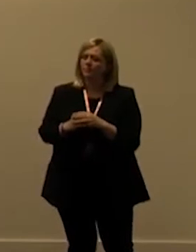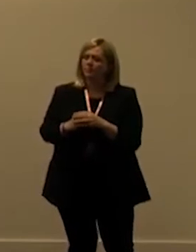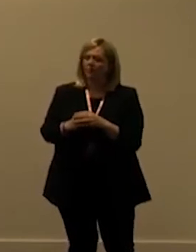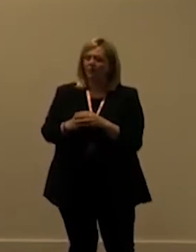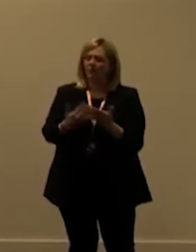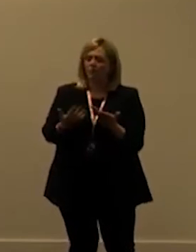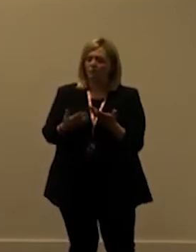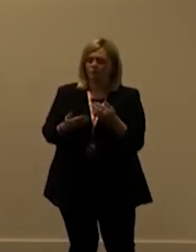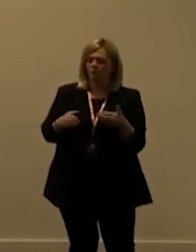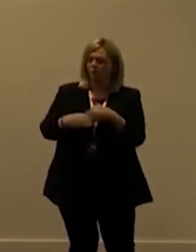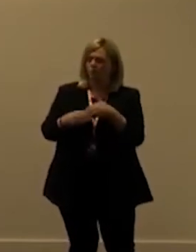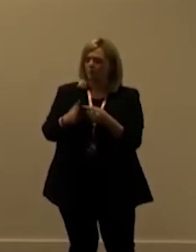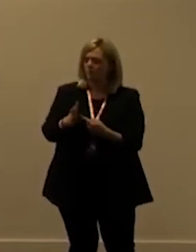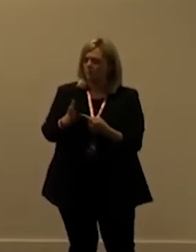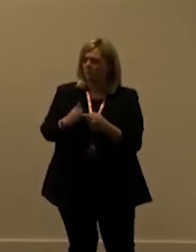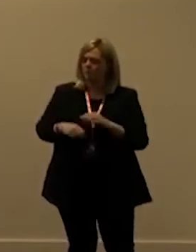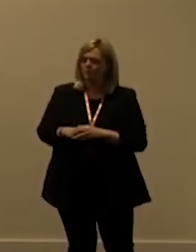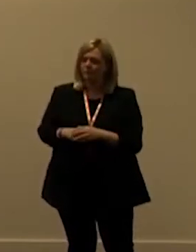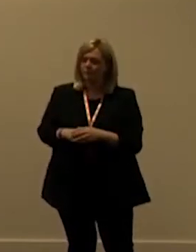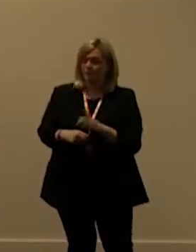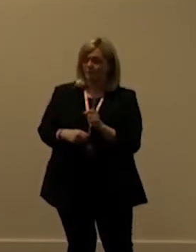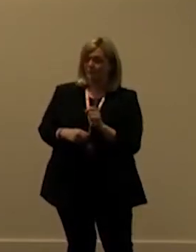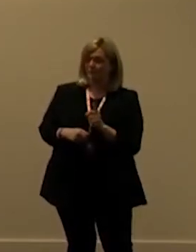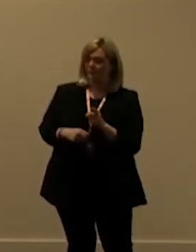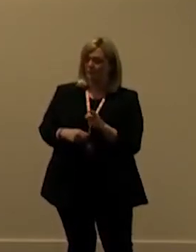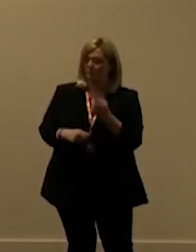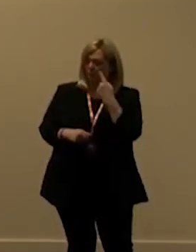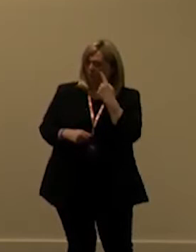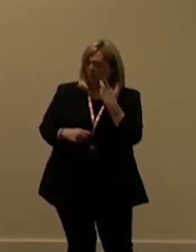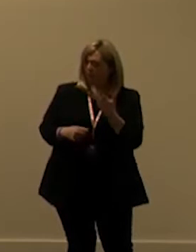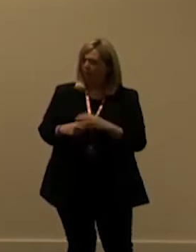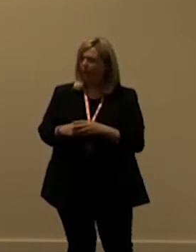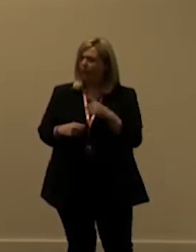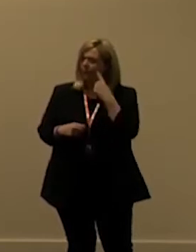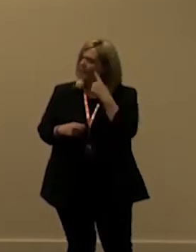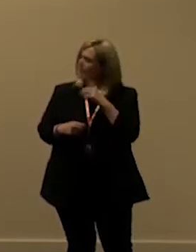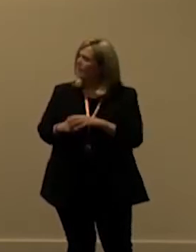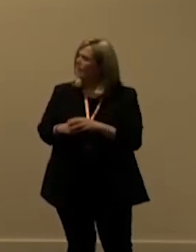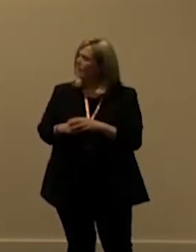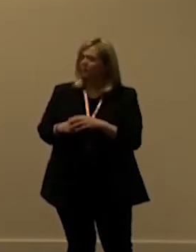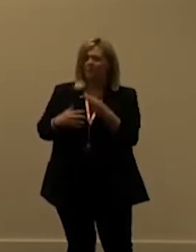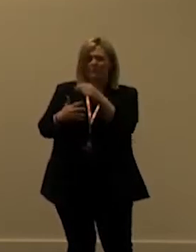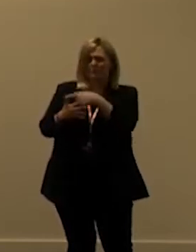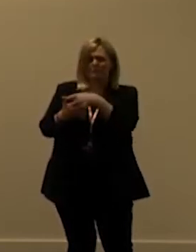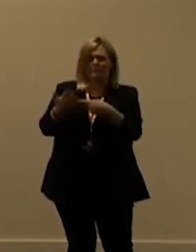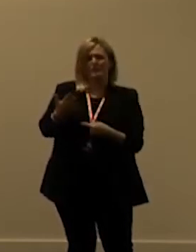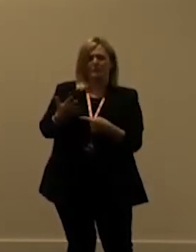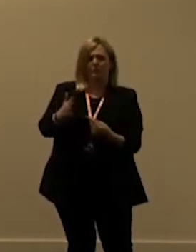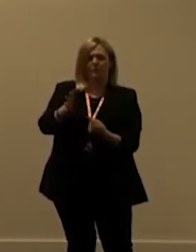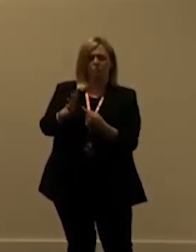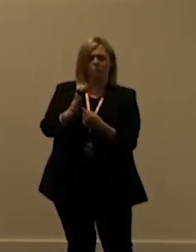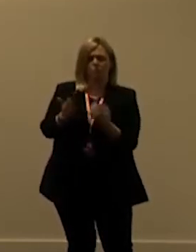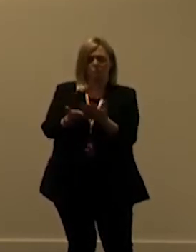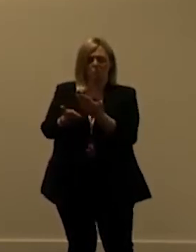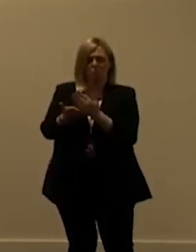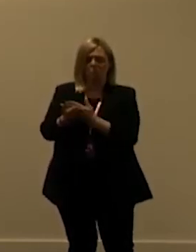is the important thing. So that's really what we're looking at. And I think I've pulled out 6 of the key pillars. Now, I have